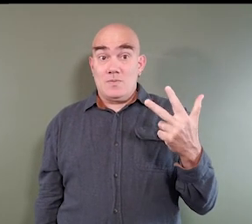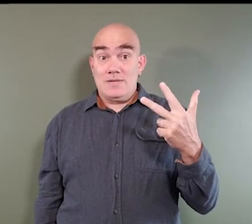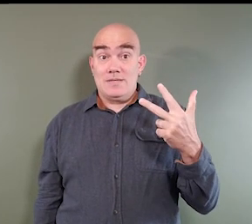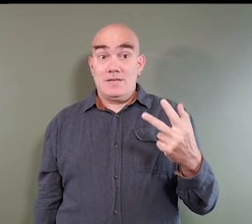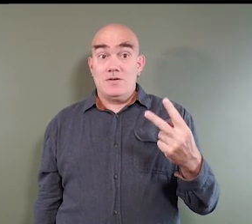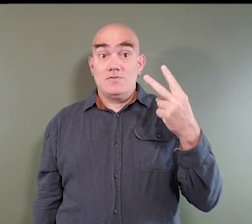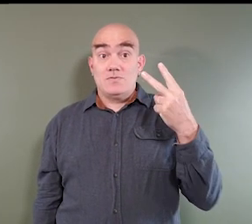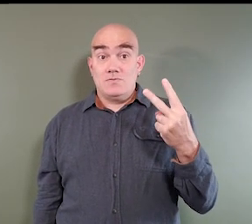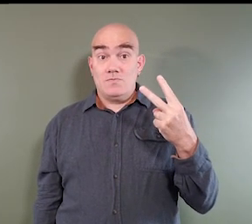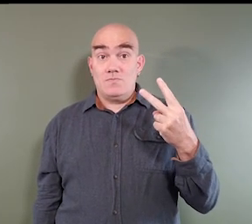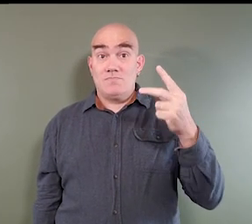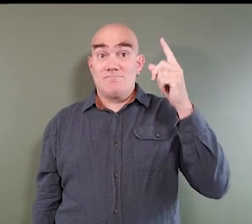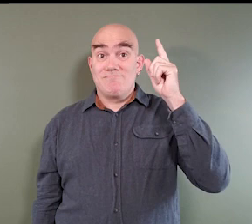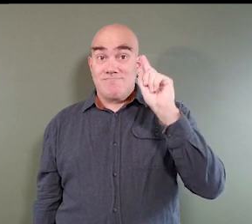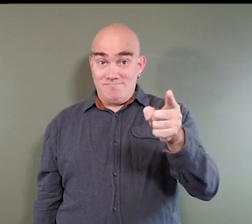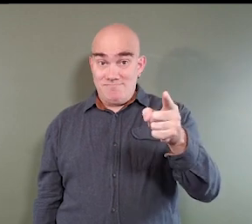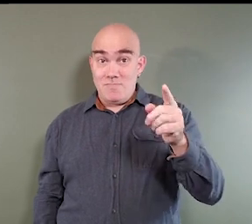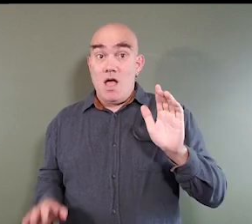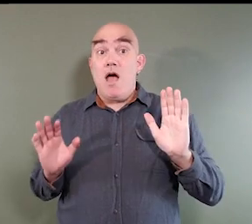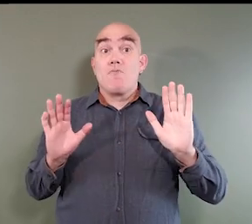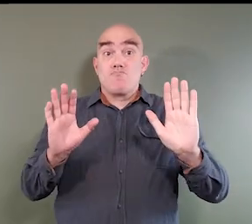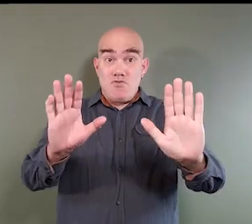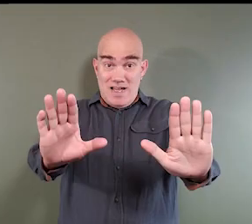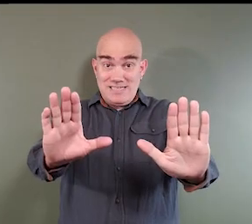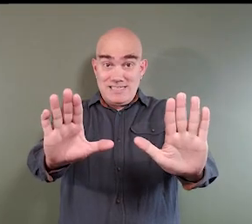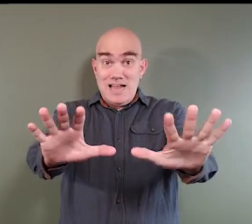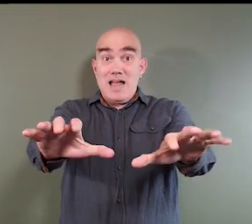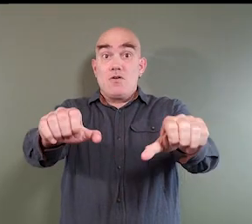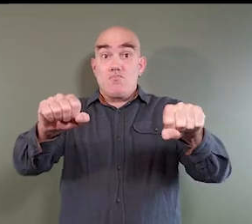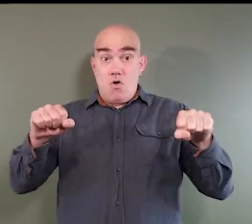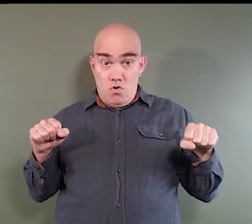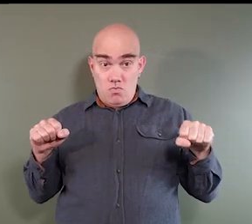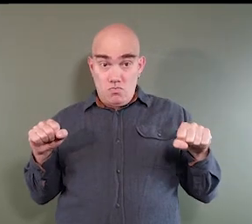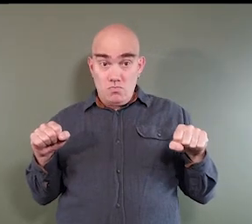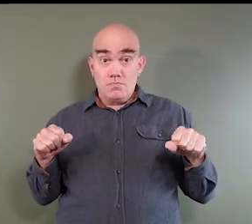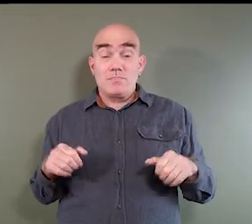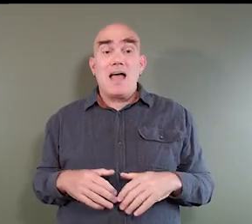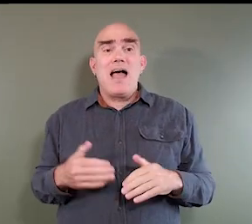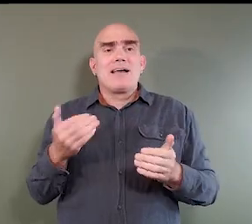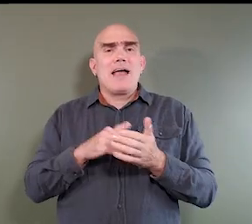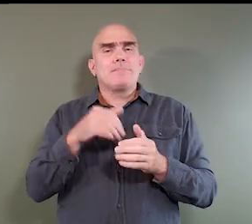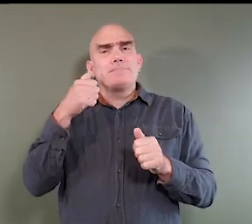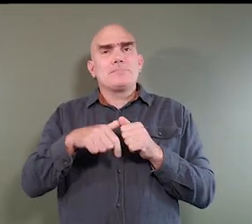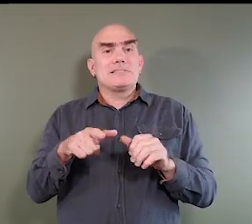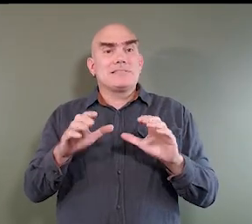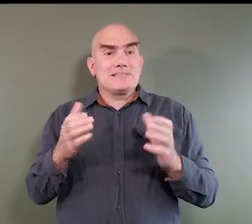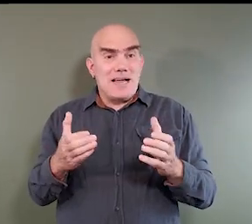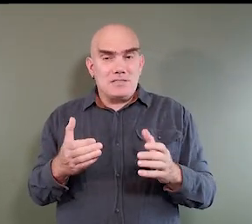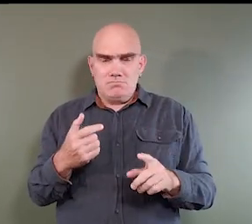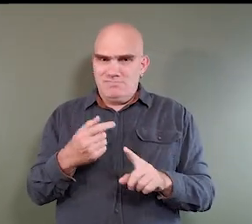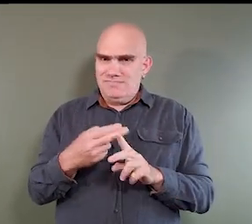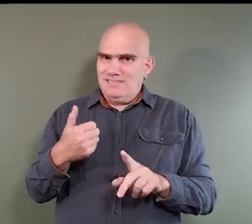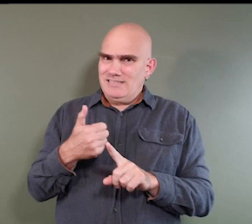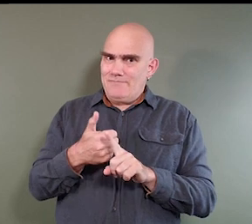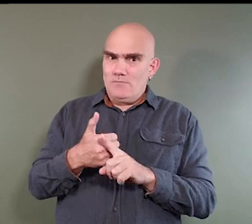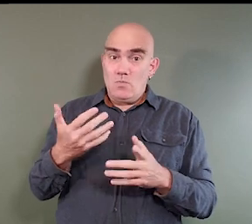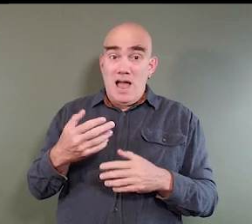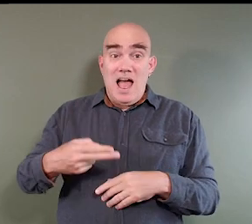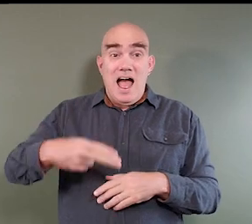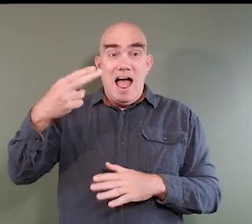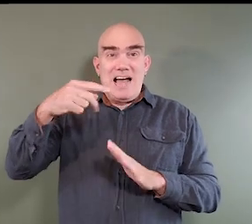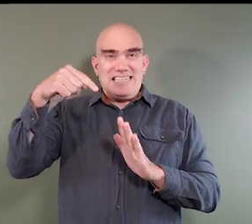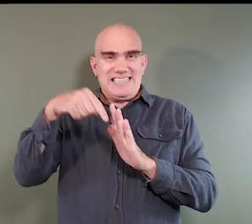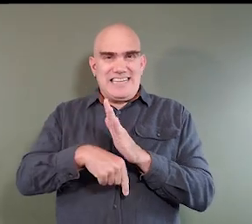3, 2, and 1 with a press and row. Again, remember, this class is a high-intensity